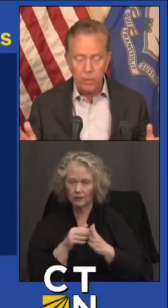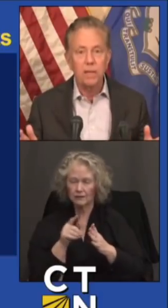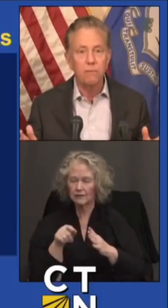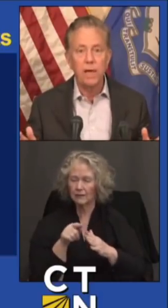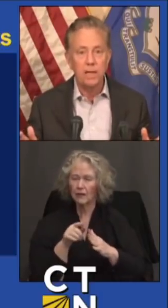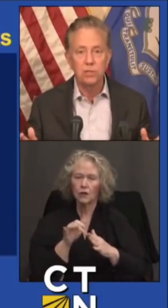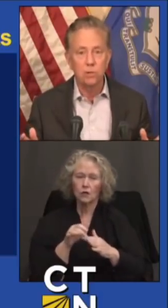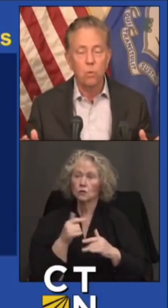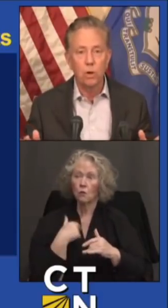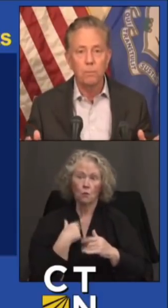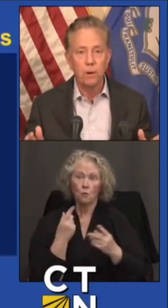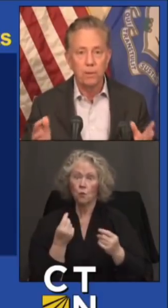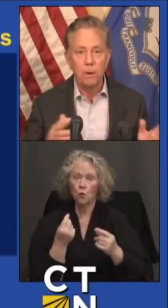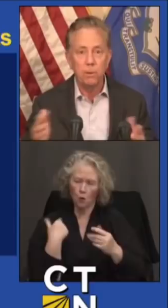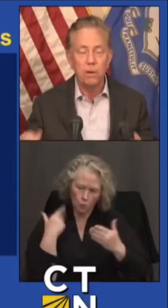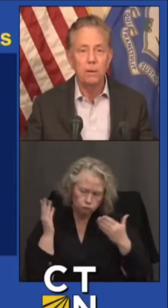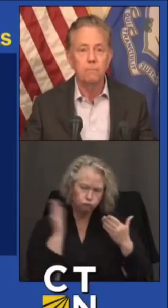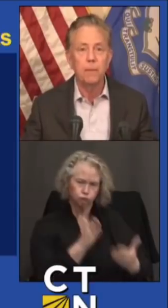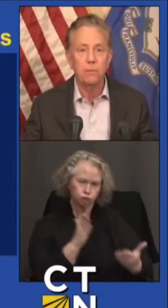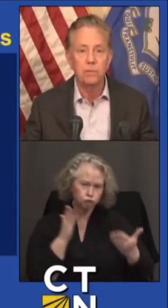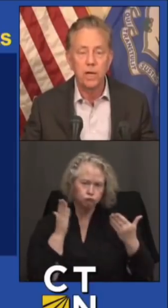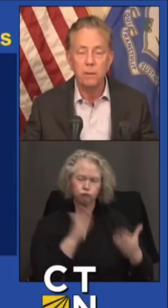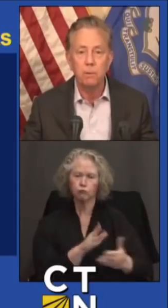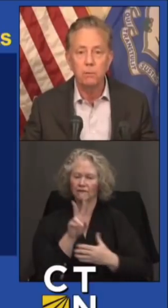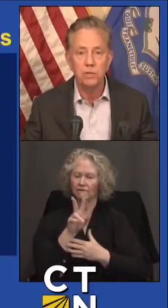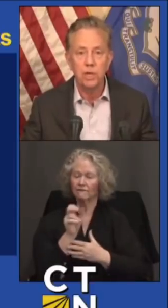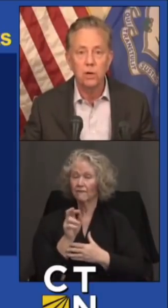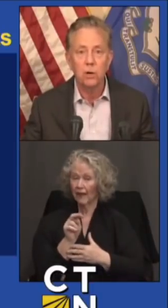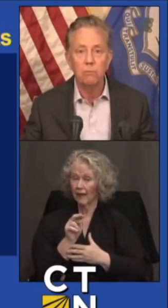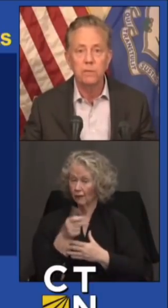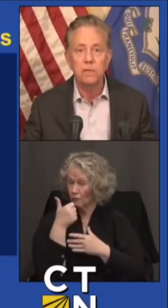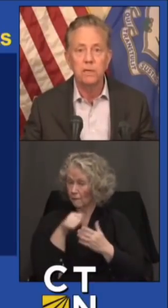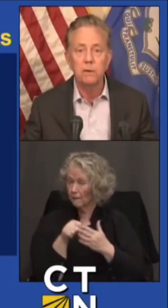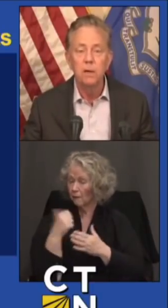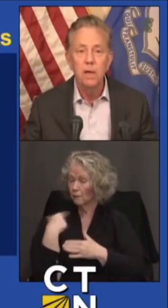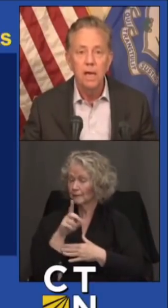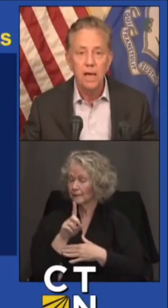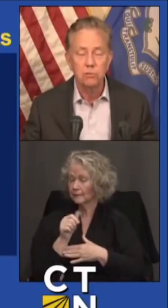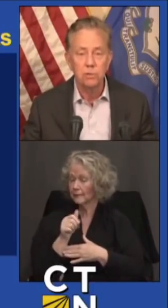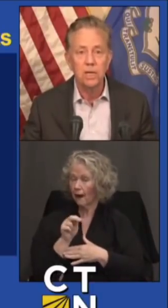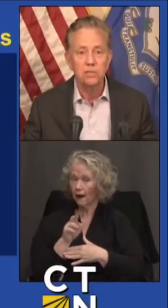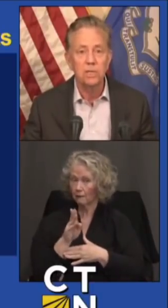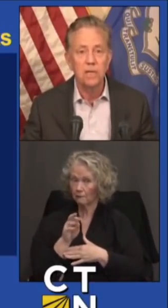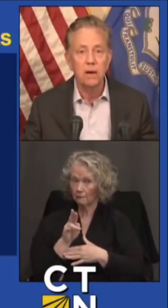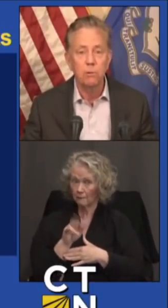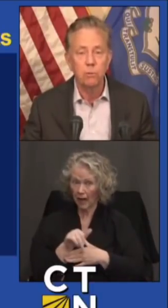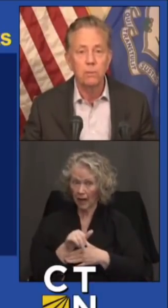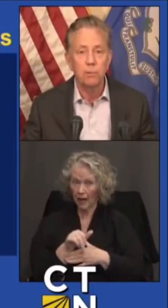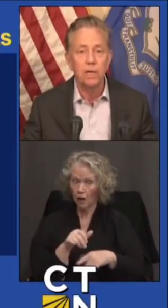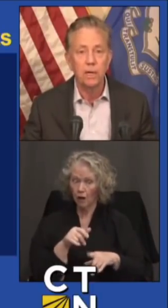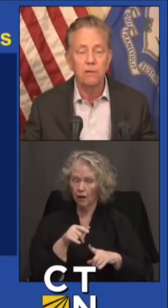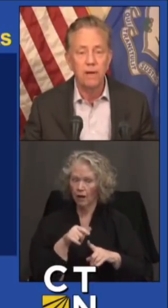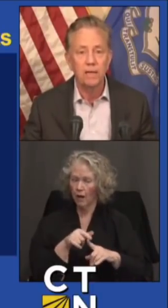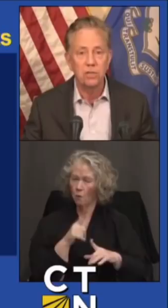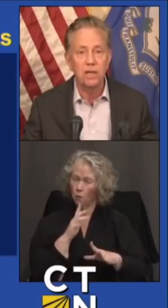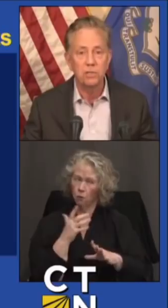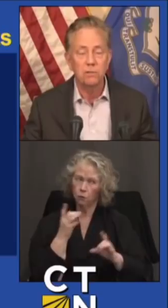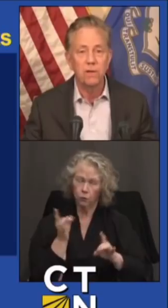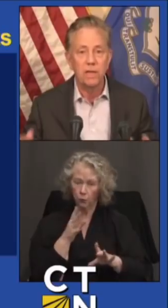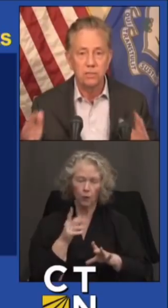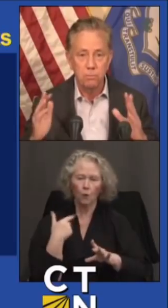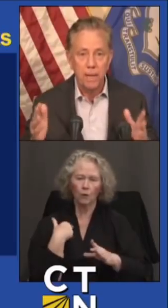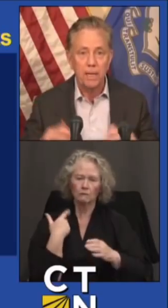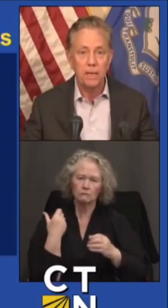We're bringing the vans to Waterbury. Remember back when Danbury was hit hard, we did extra testing. Now we're really bringing in the